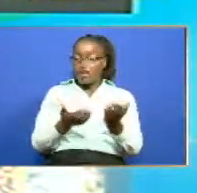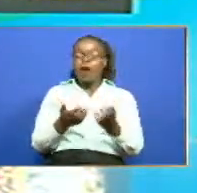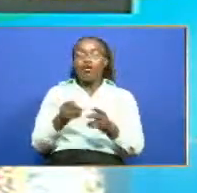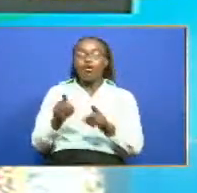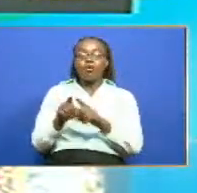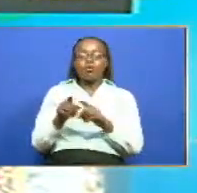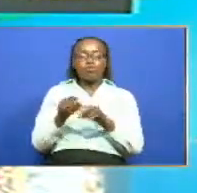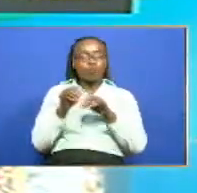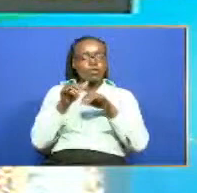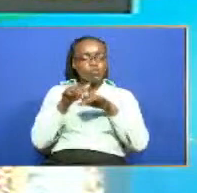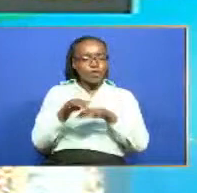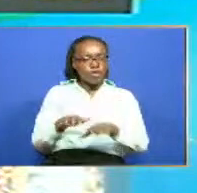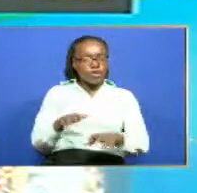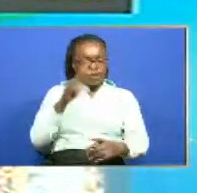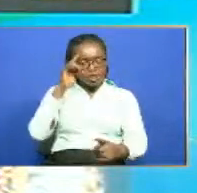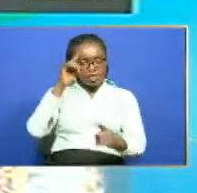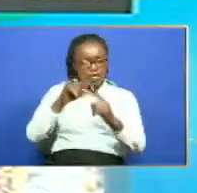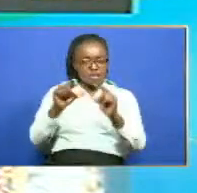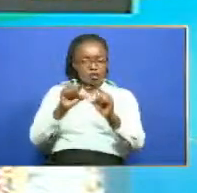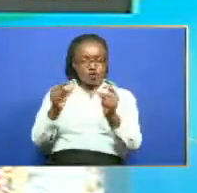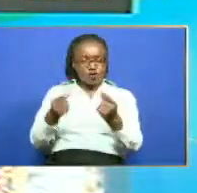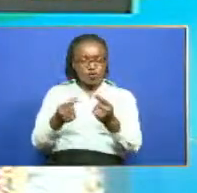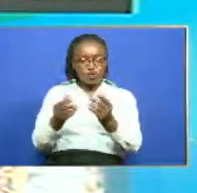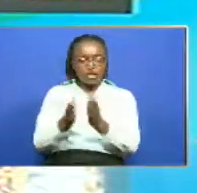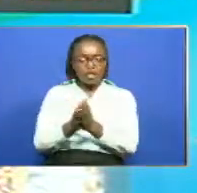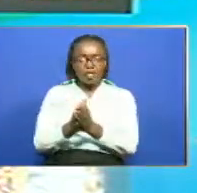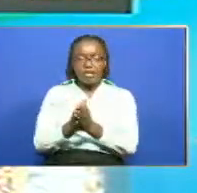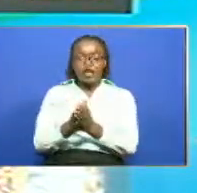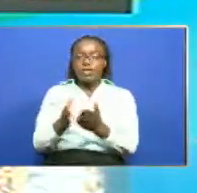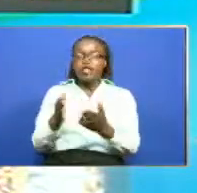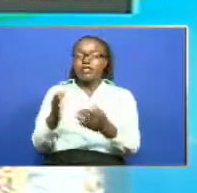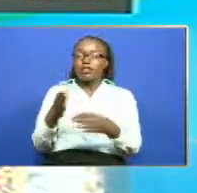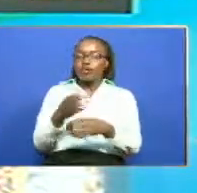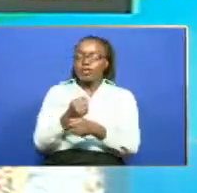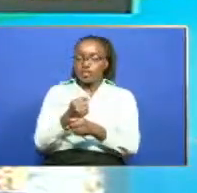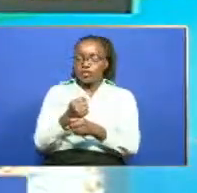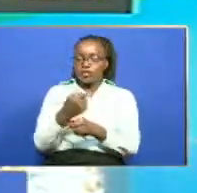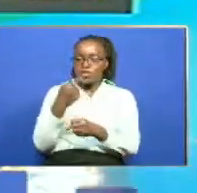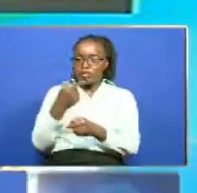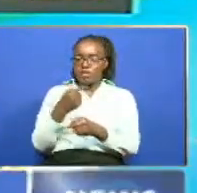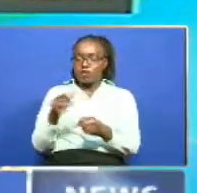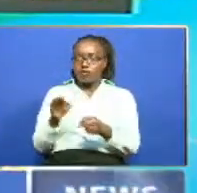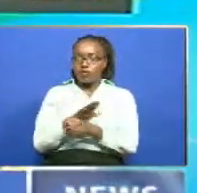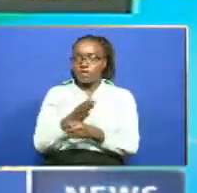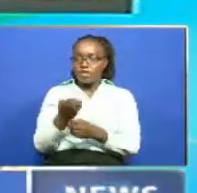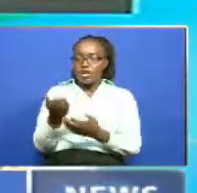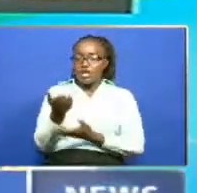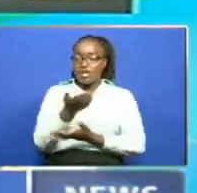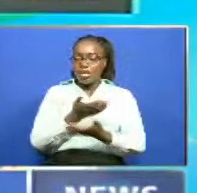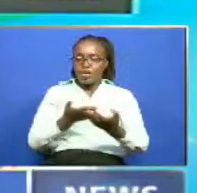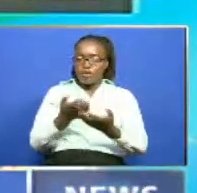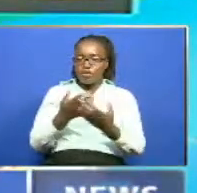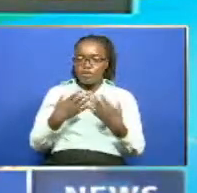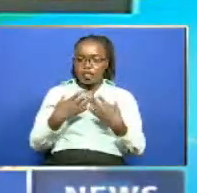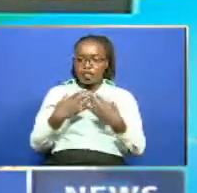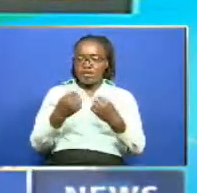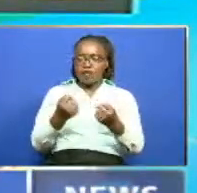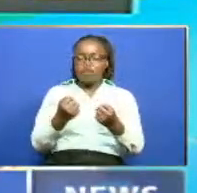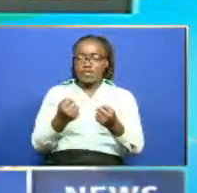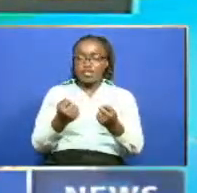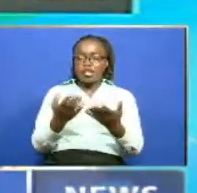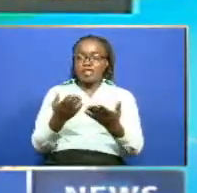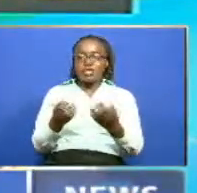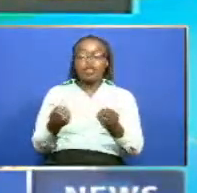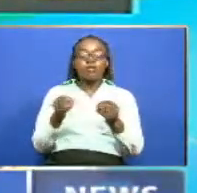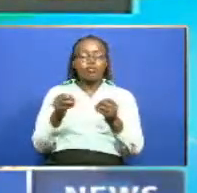down to the targeted group. An informal sector coalition says most economic recovery efforts targeting the sector are taken up by